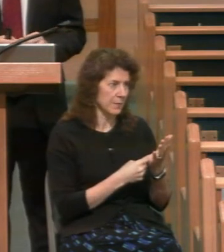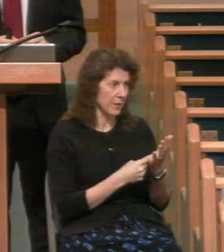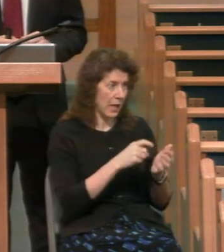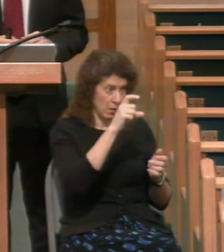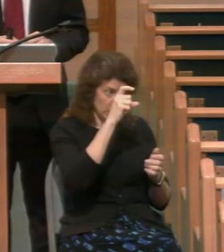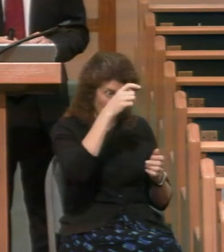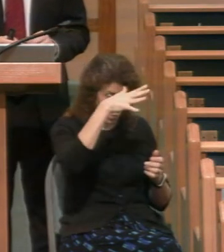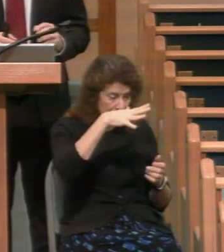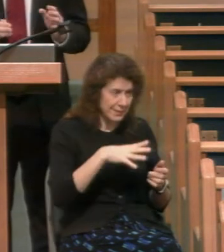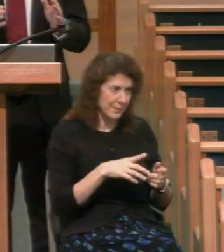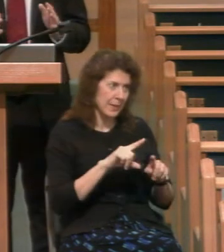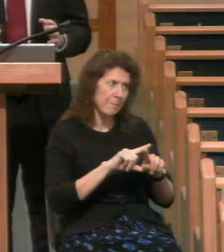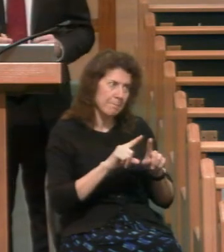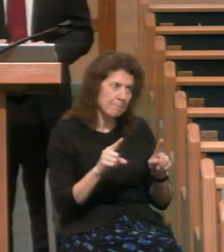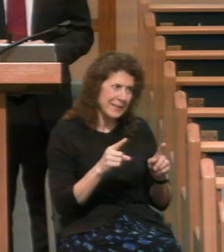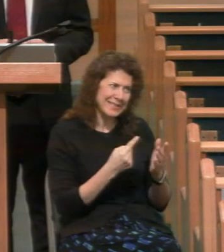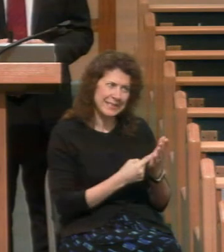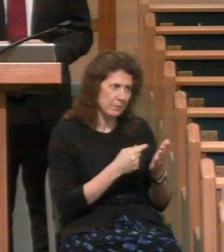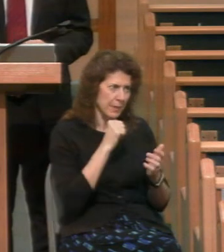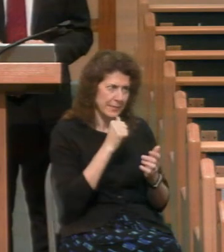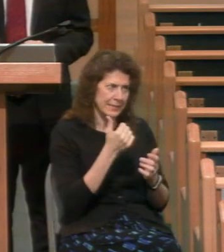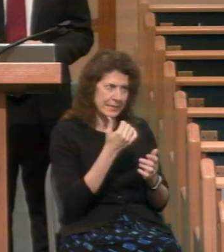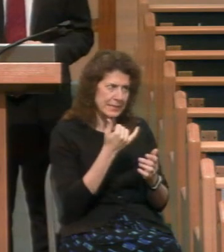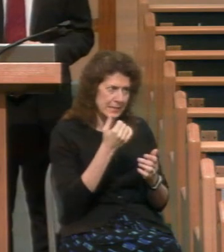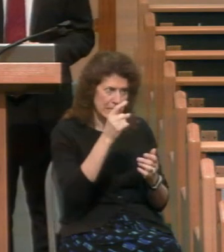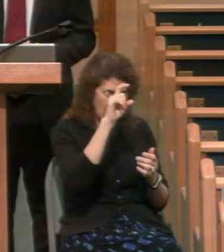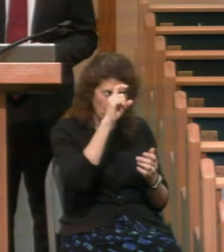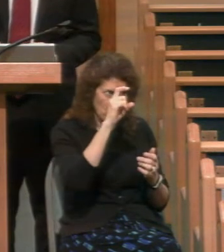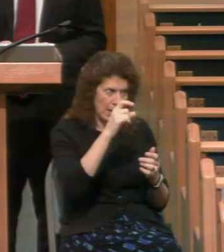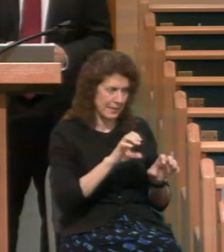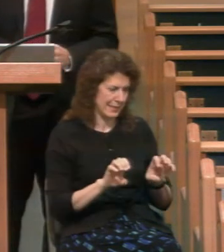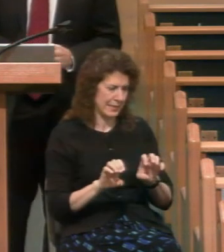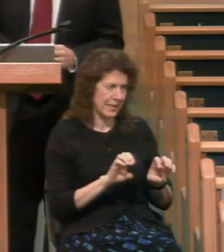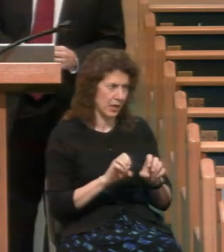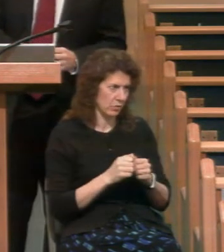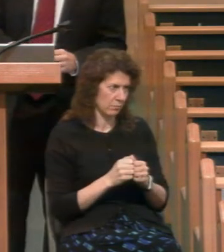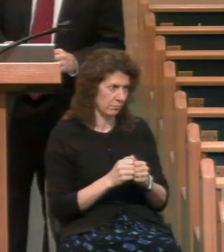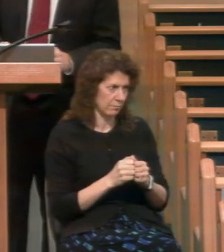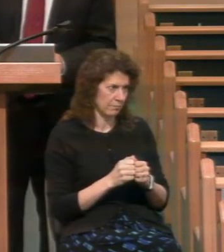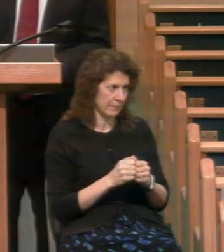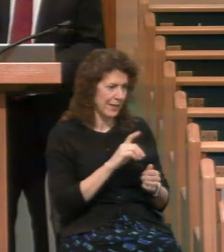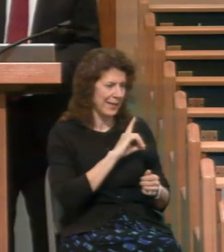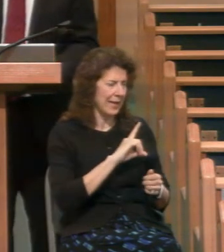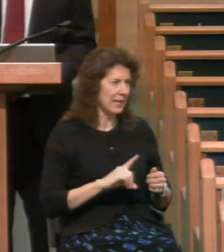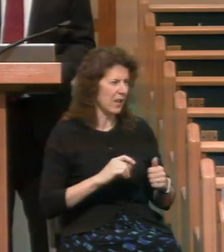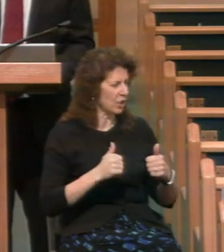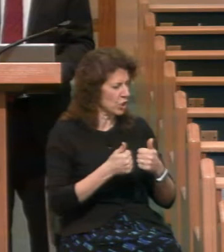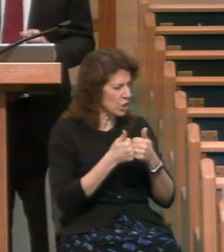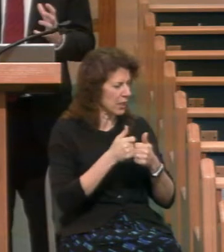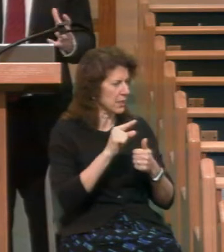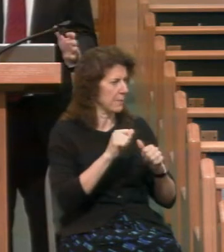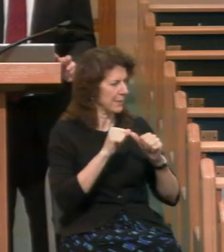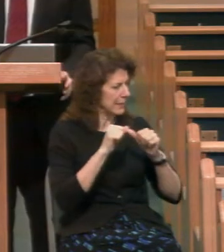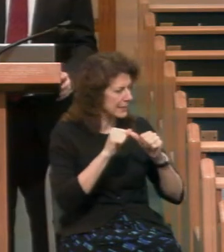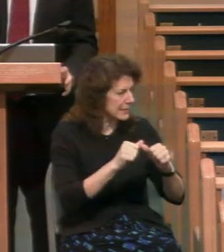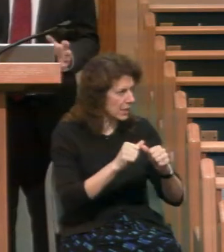But in this case, David is charging him to keep the law and do what that he'll